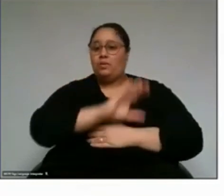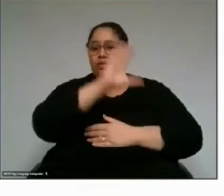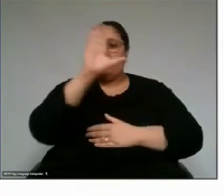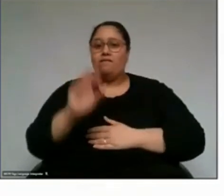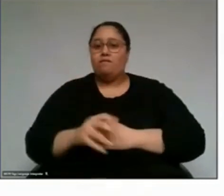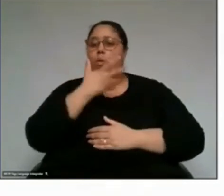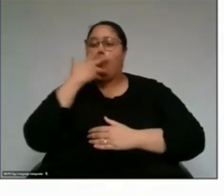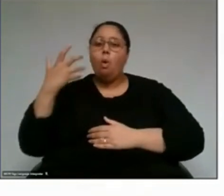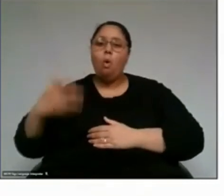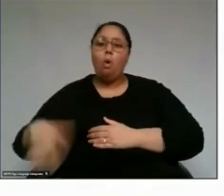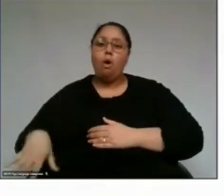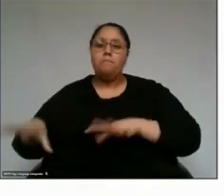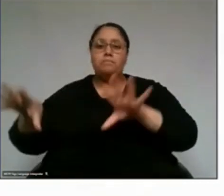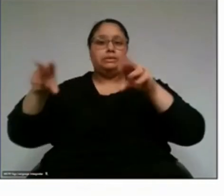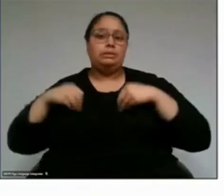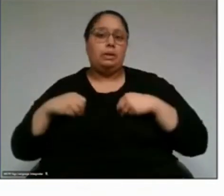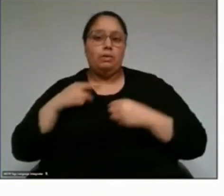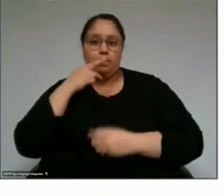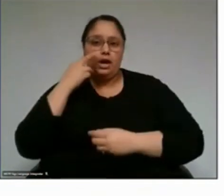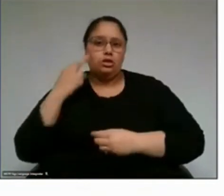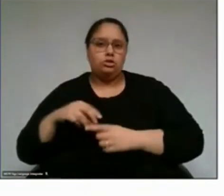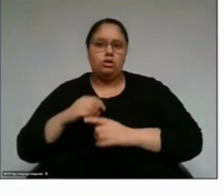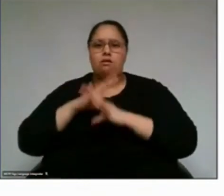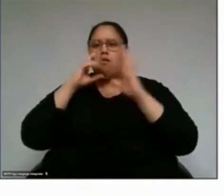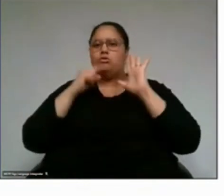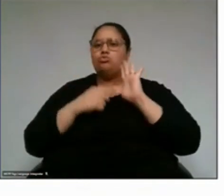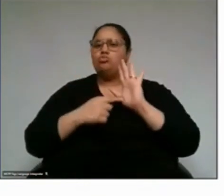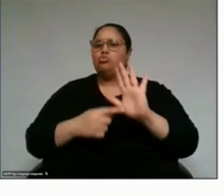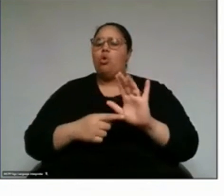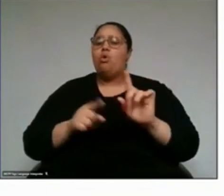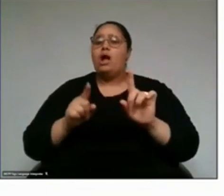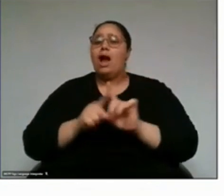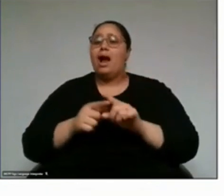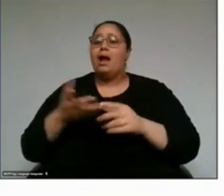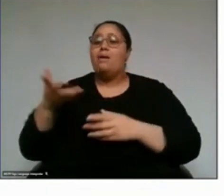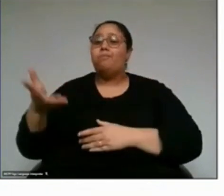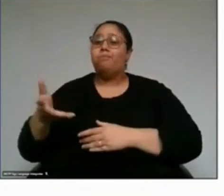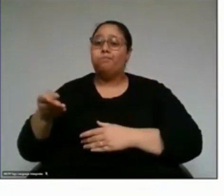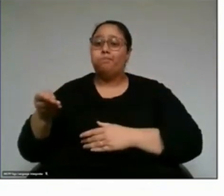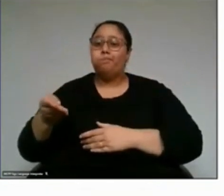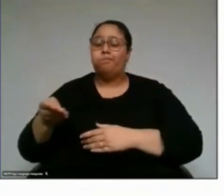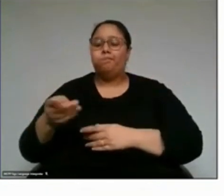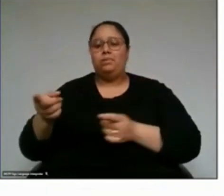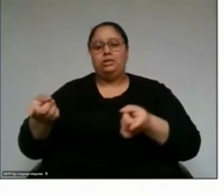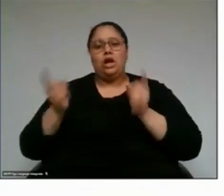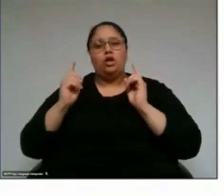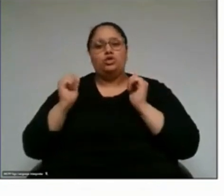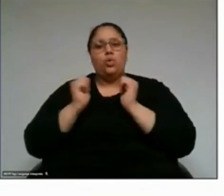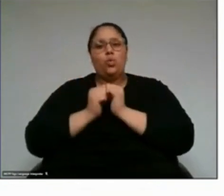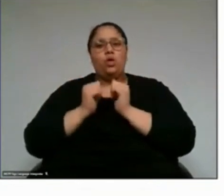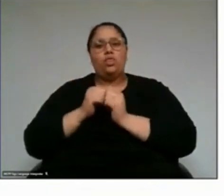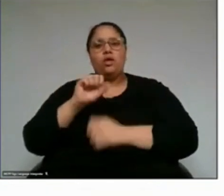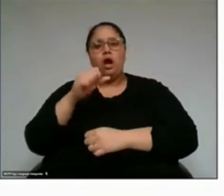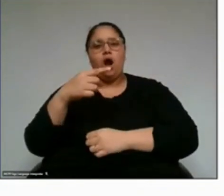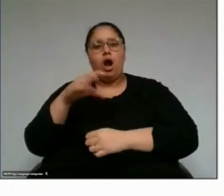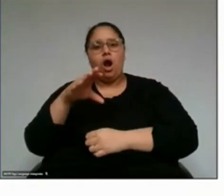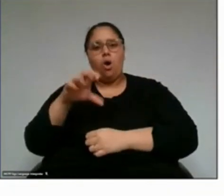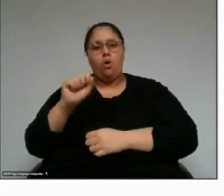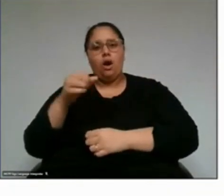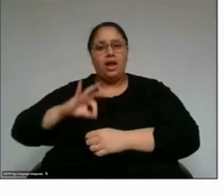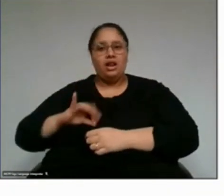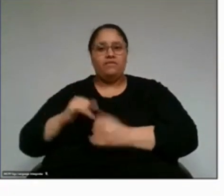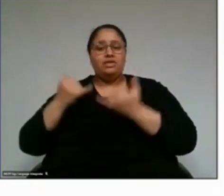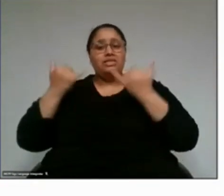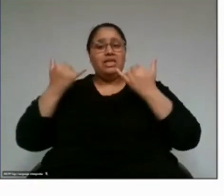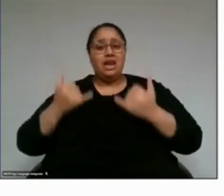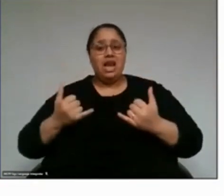warm embrace of Russia is clear and present danger, with our AGOA benefits now